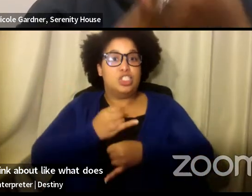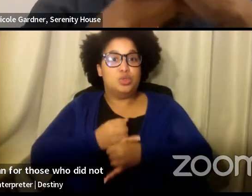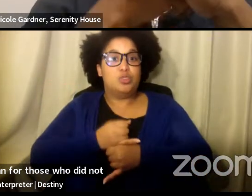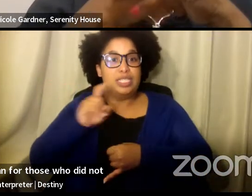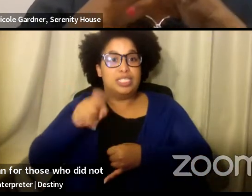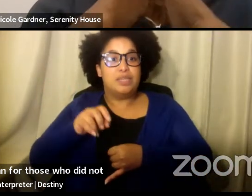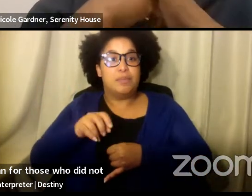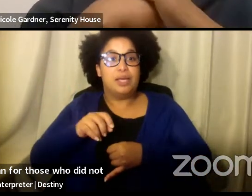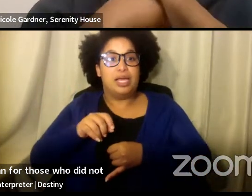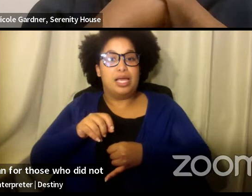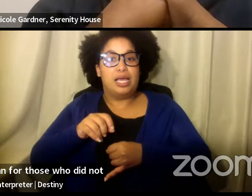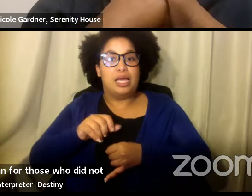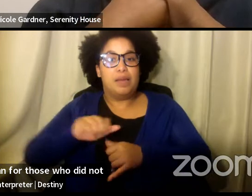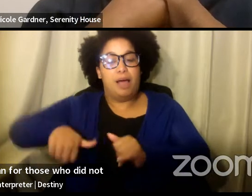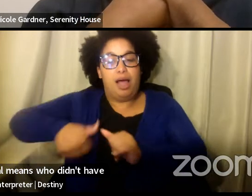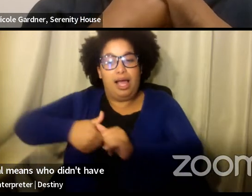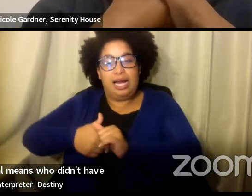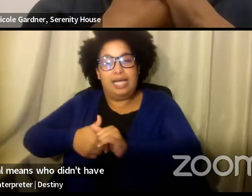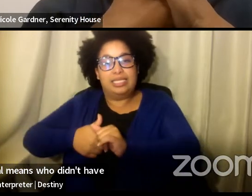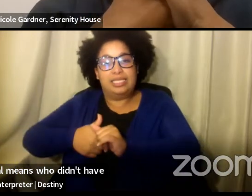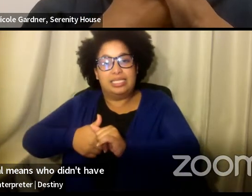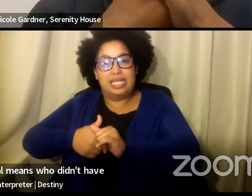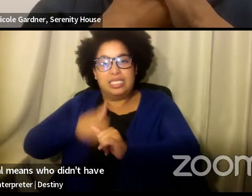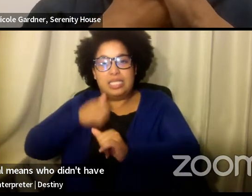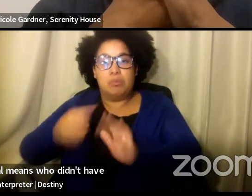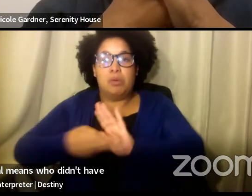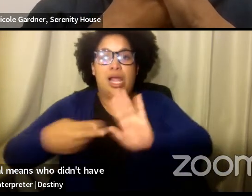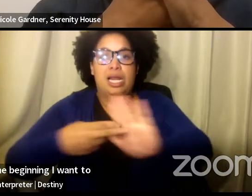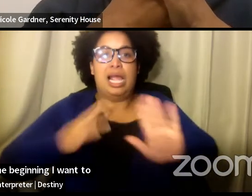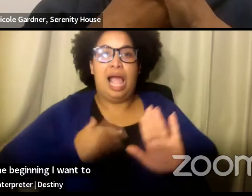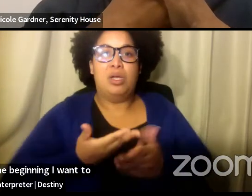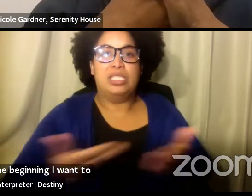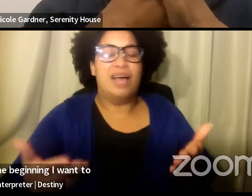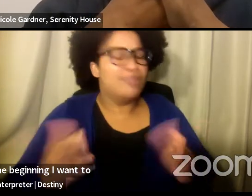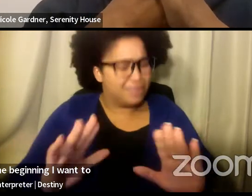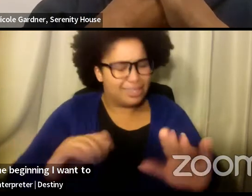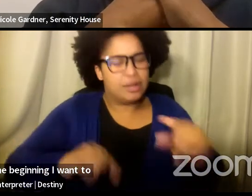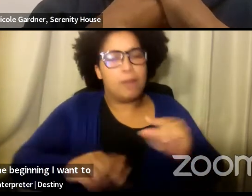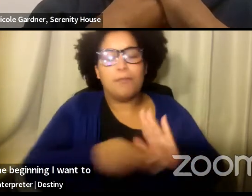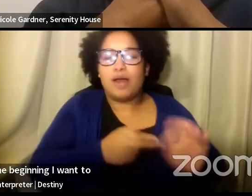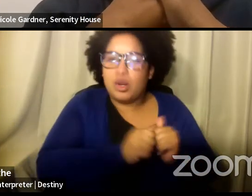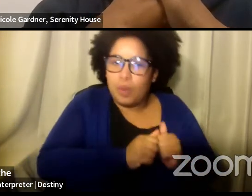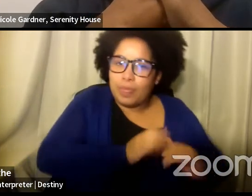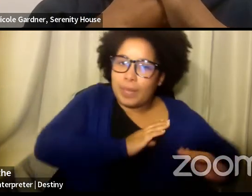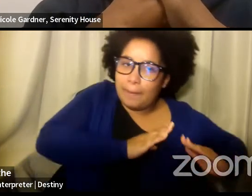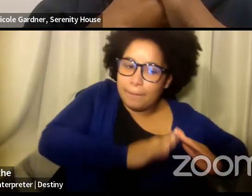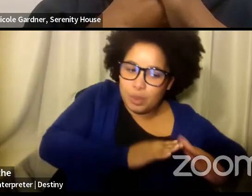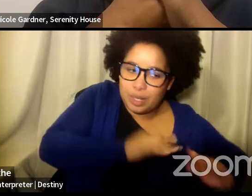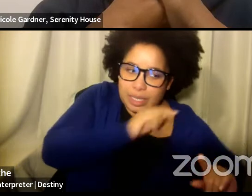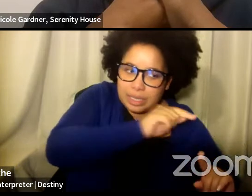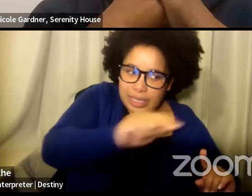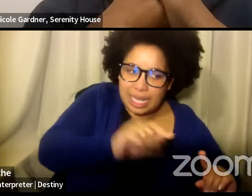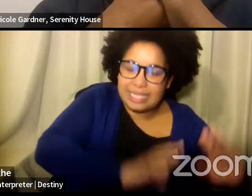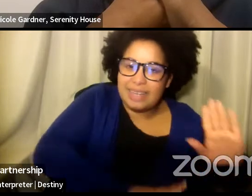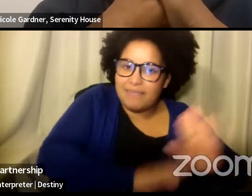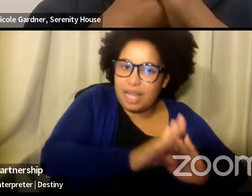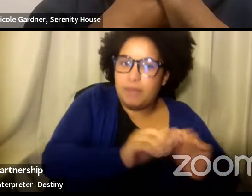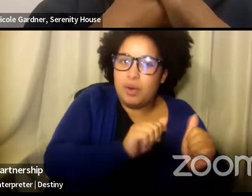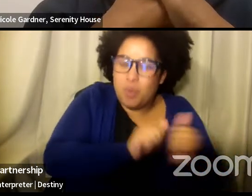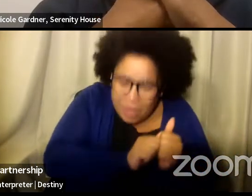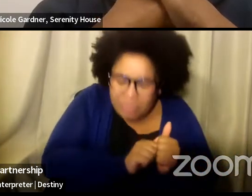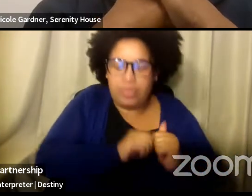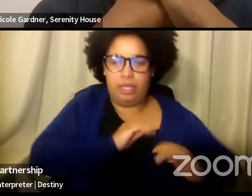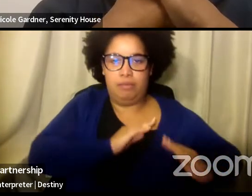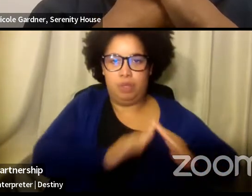on the messaging and stop branding it with our stuff. Instead, brand it with the community and develop it with the